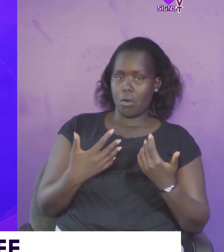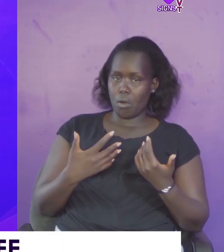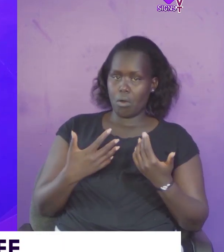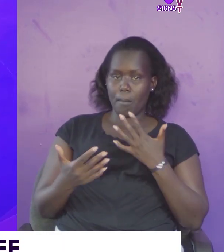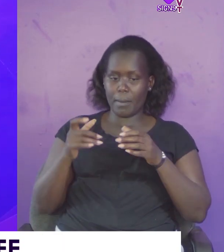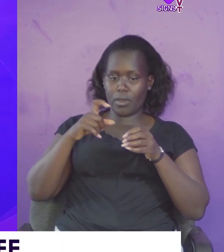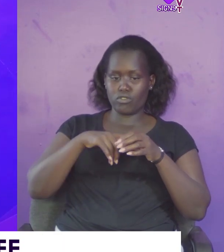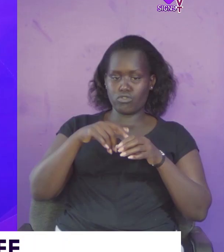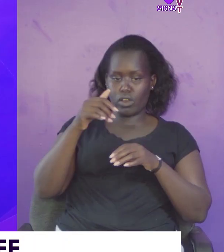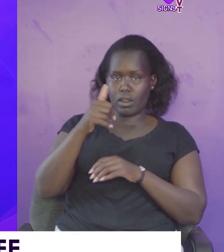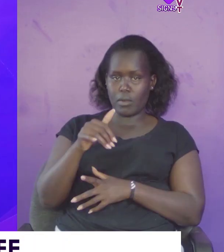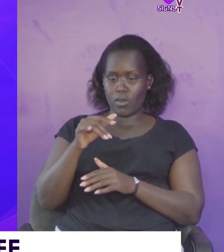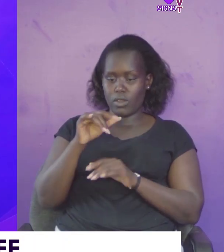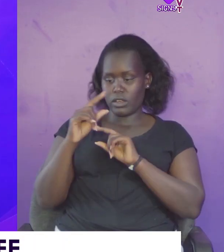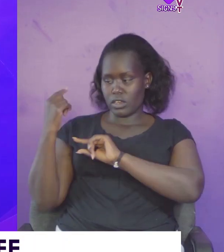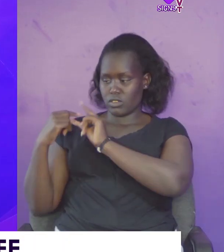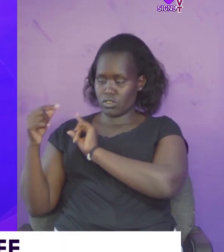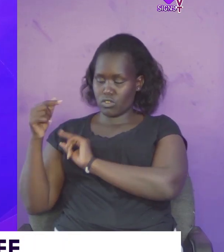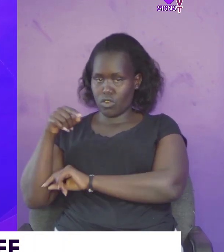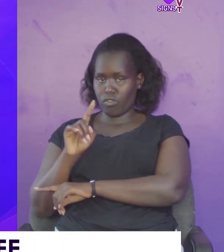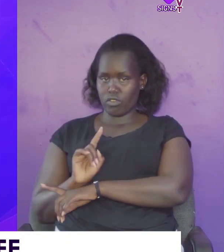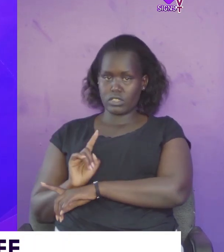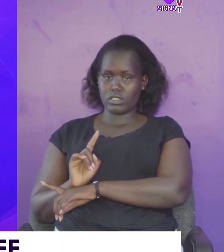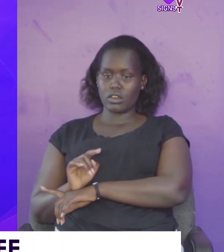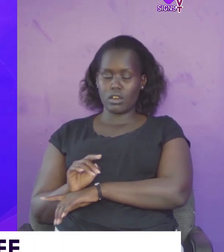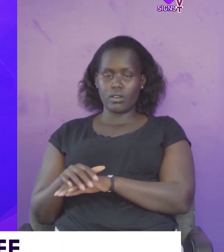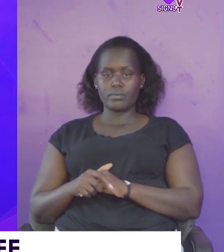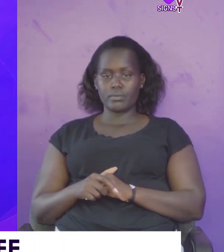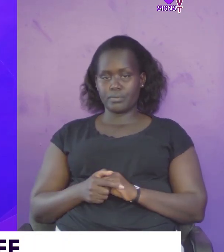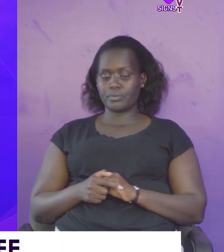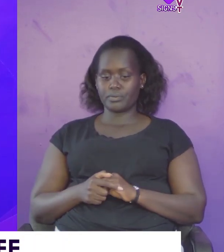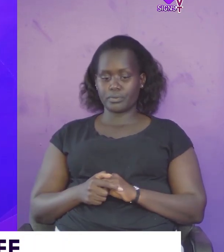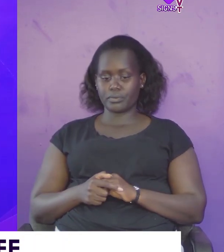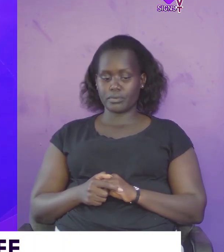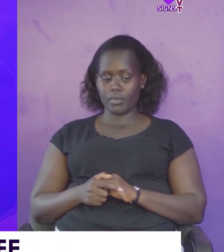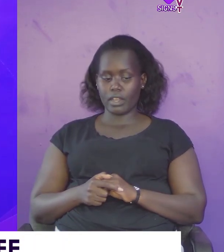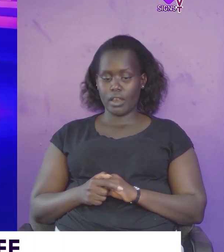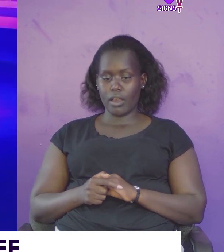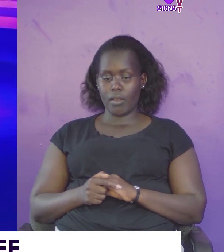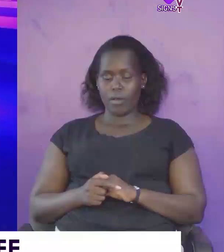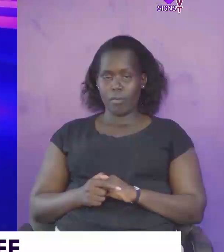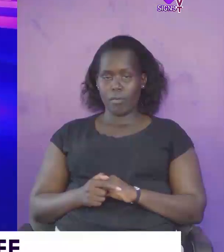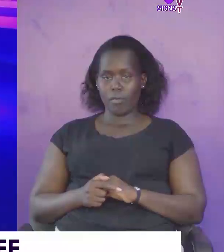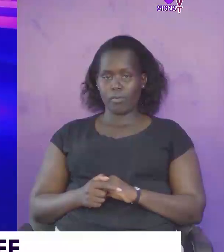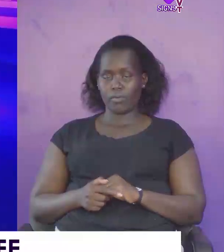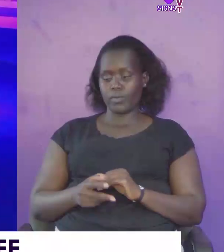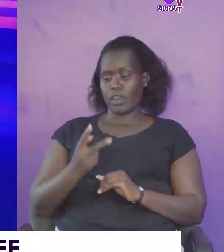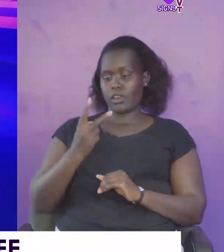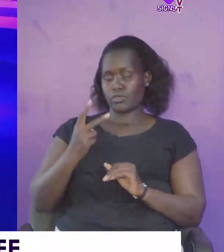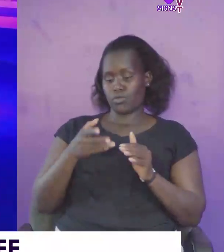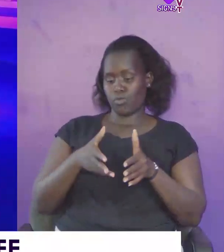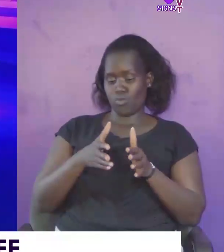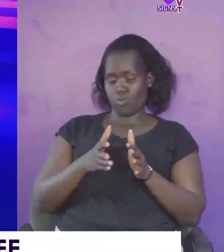huko? This generation of yours, mtapona hiyo story ama nini? I think naweza iangalia in two dimensions. That